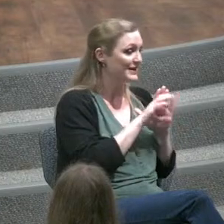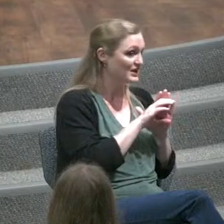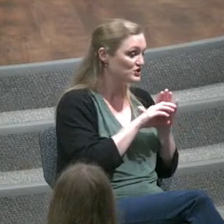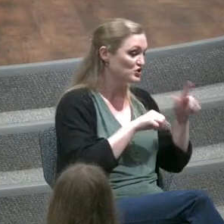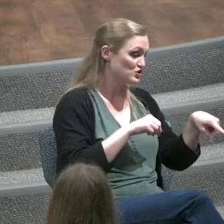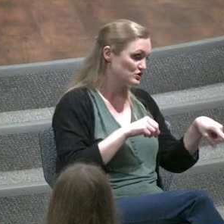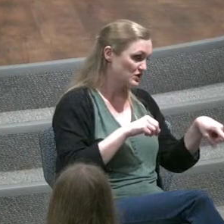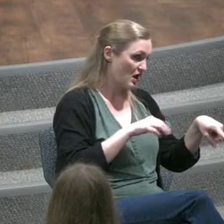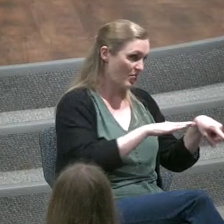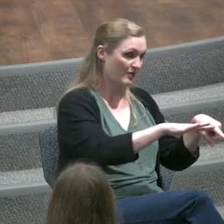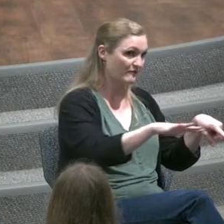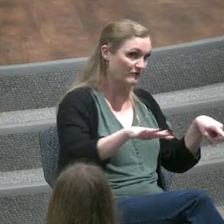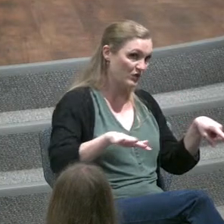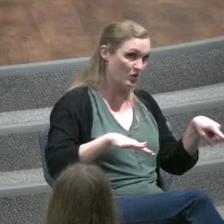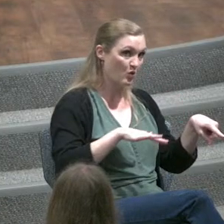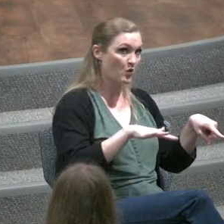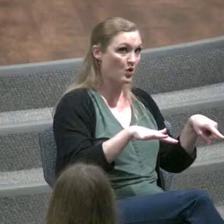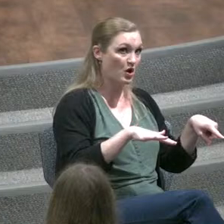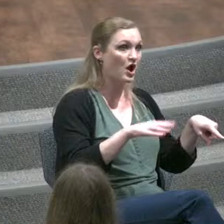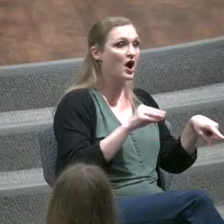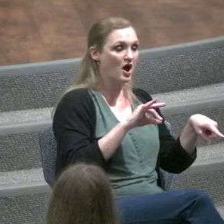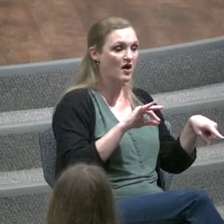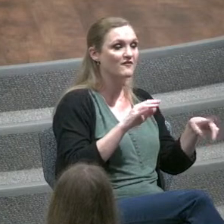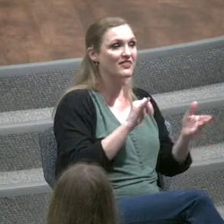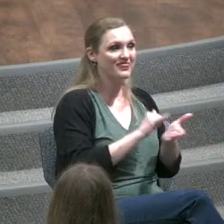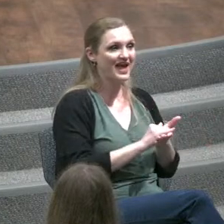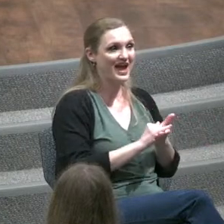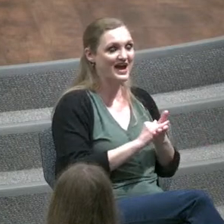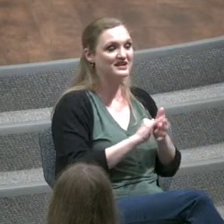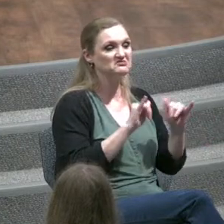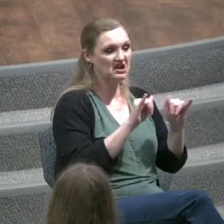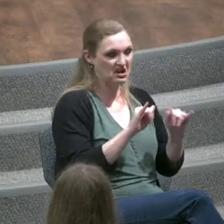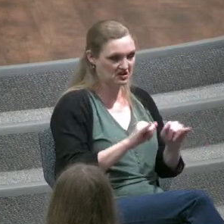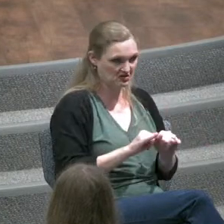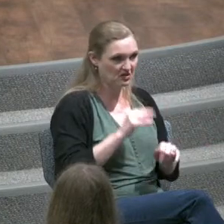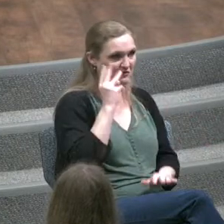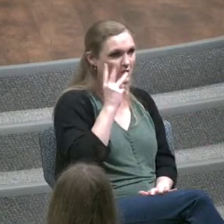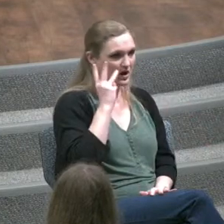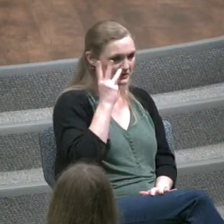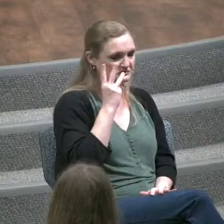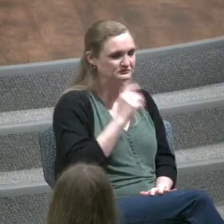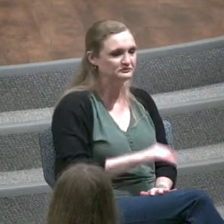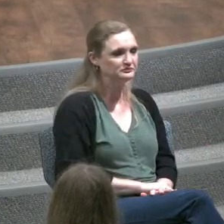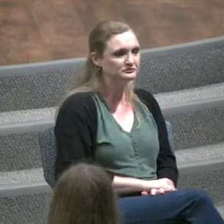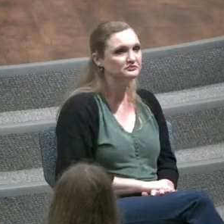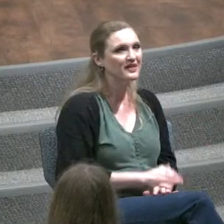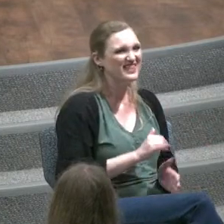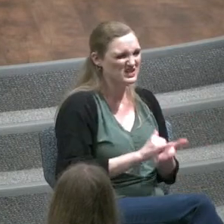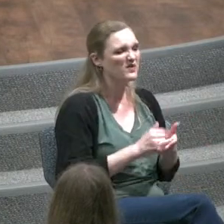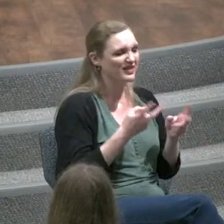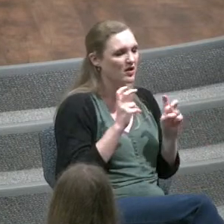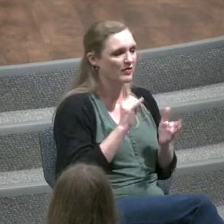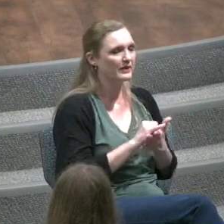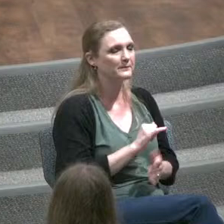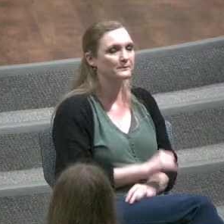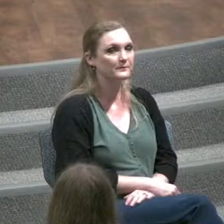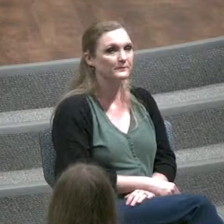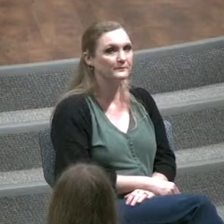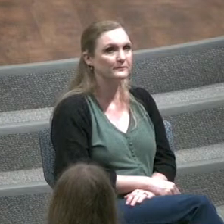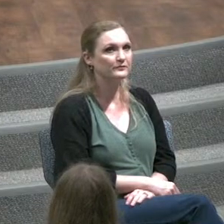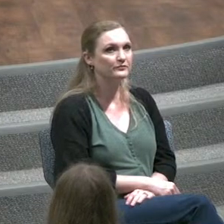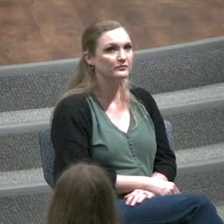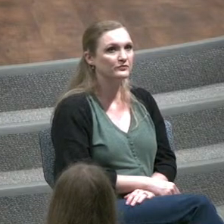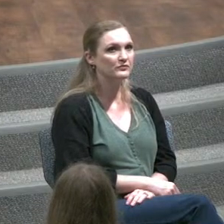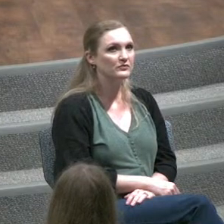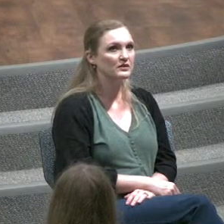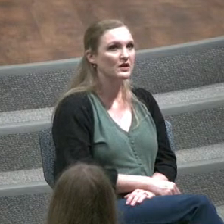this mosaic floor are of Dionysus. And so that's why it's referred to as the Dionysus house. But